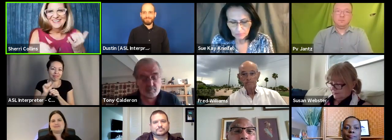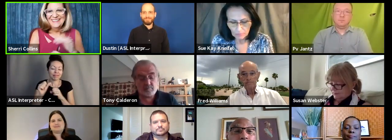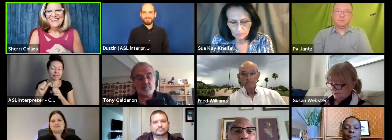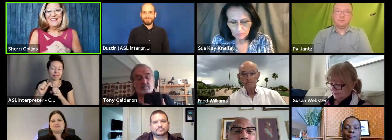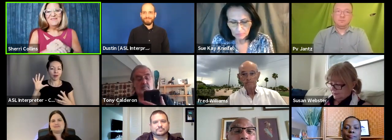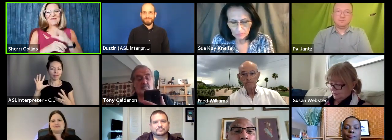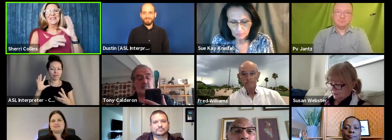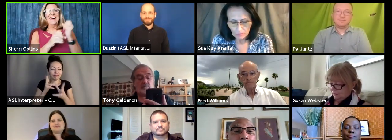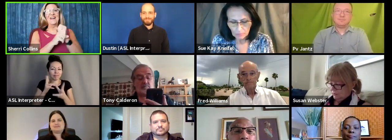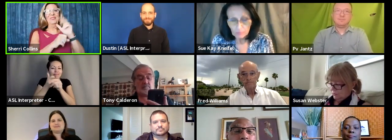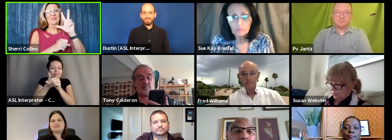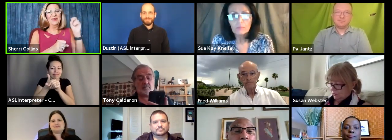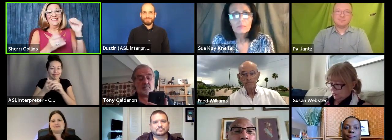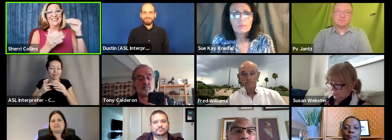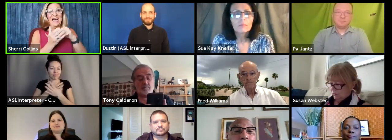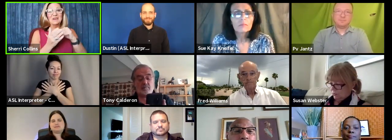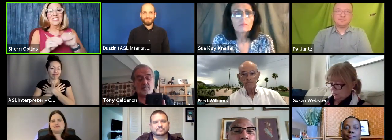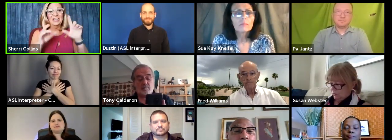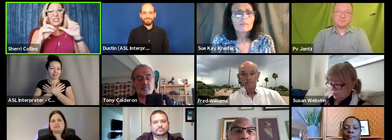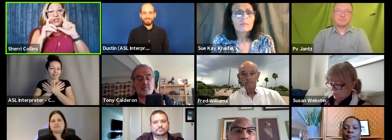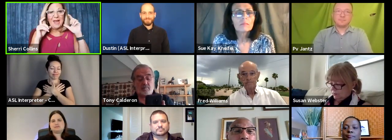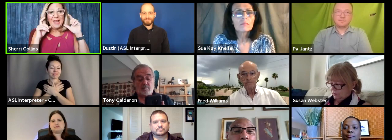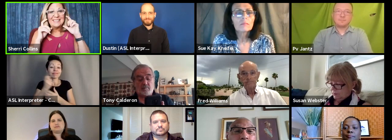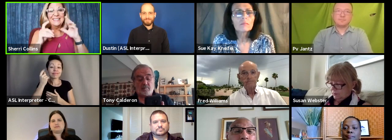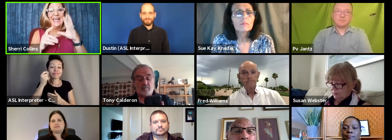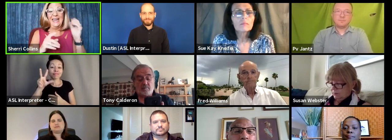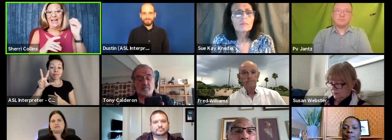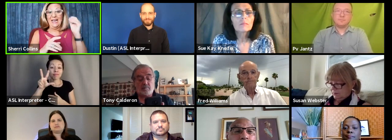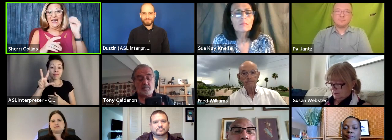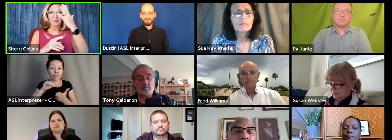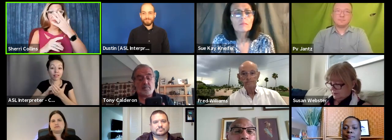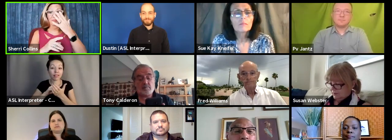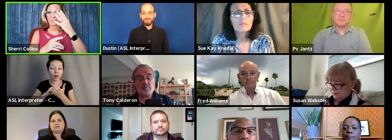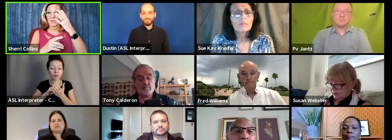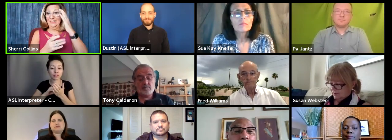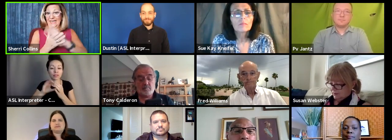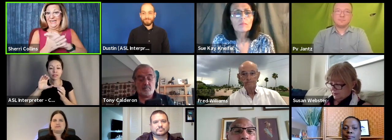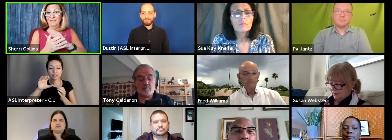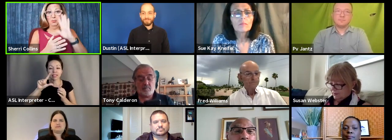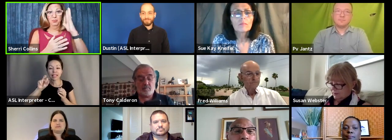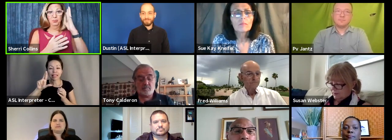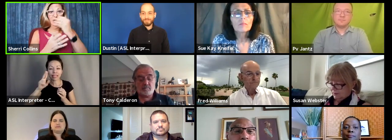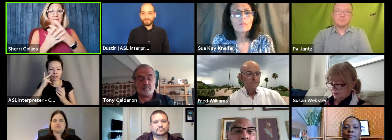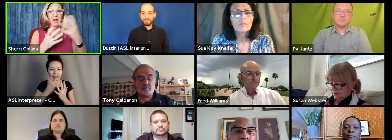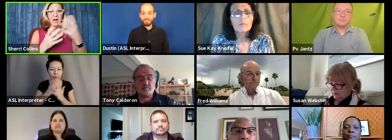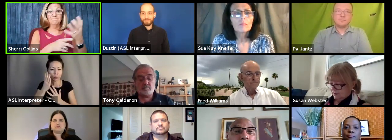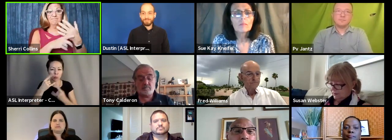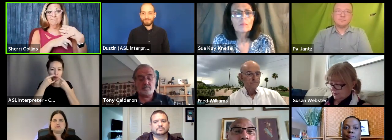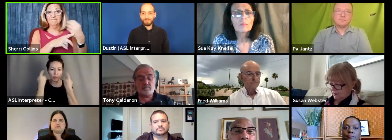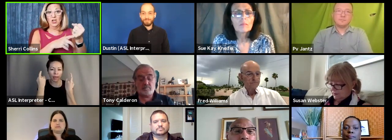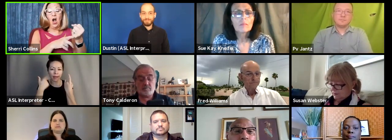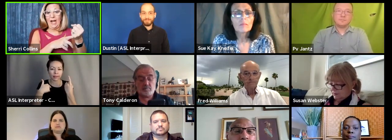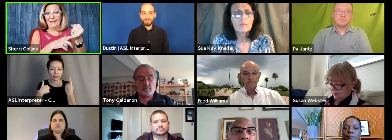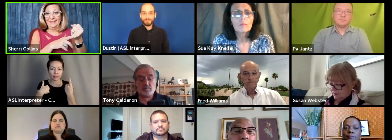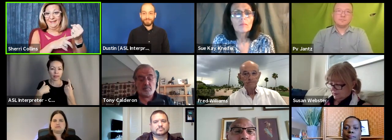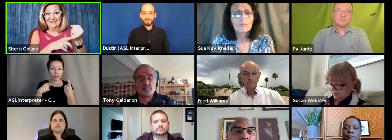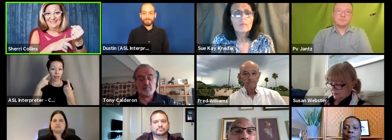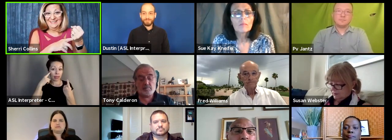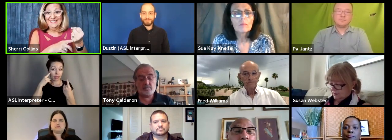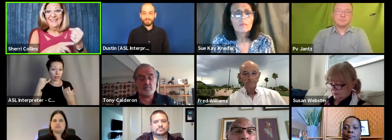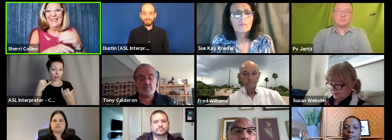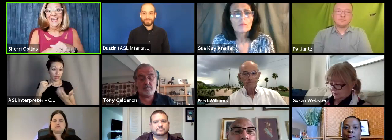now. we got 30,000 clear math, and I believe they're pretty much